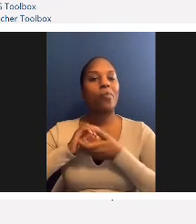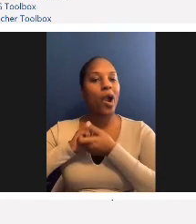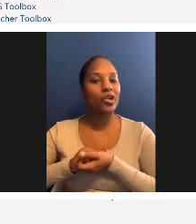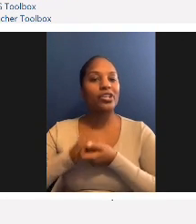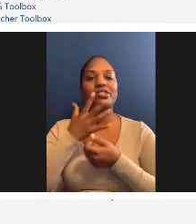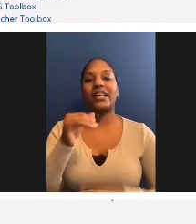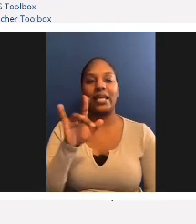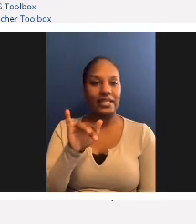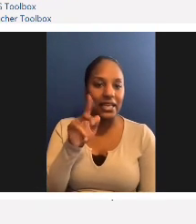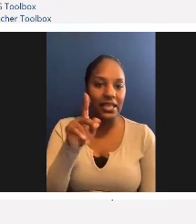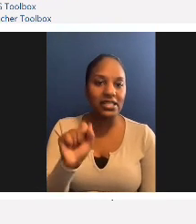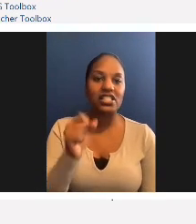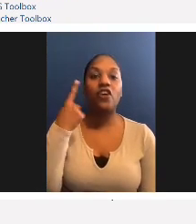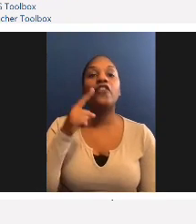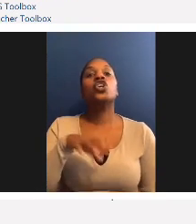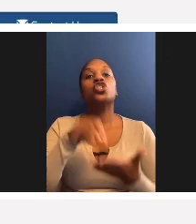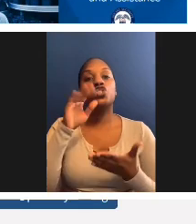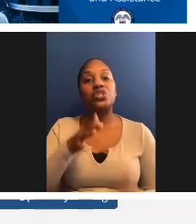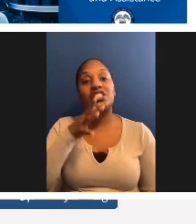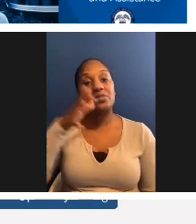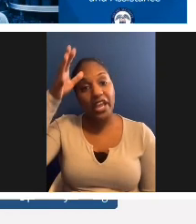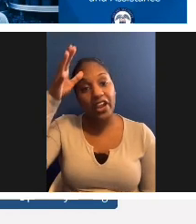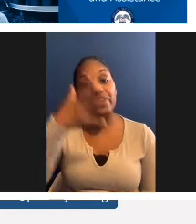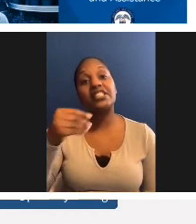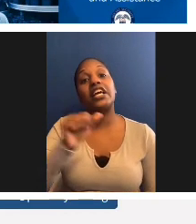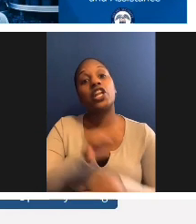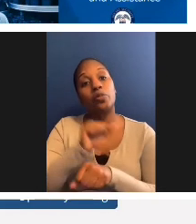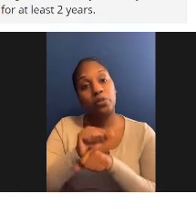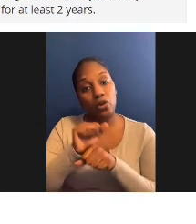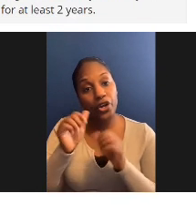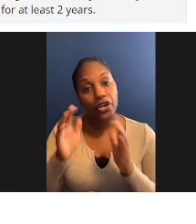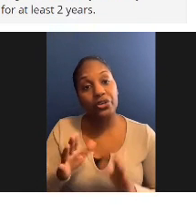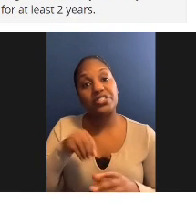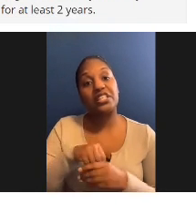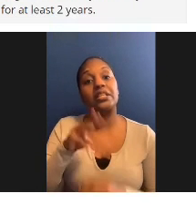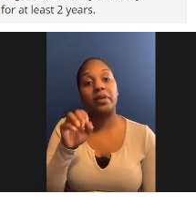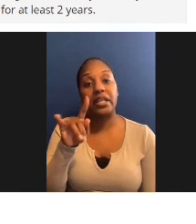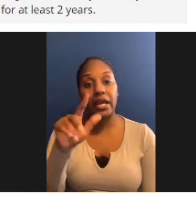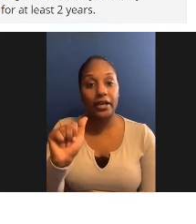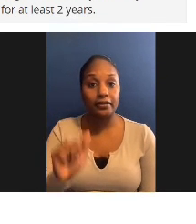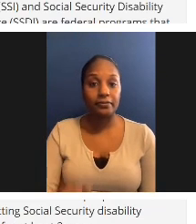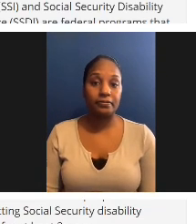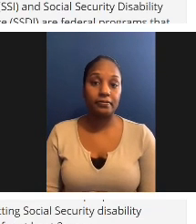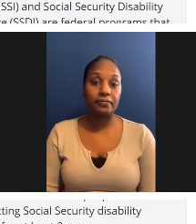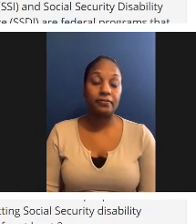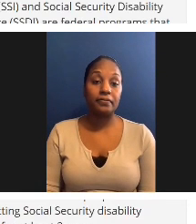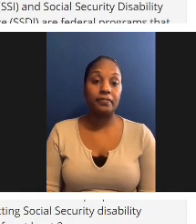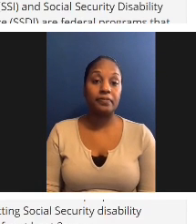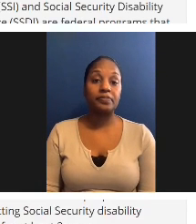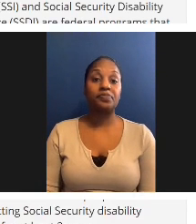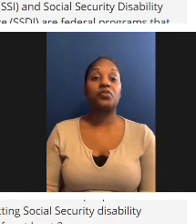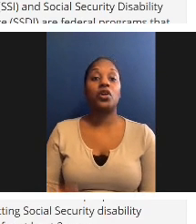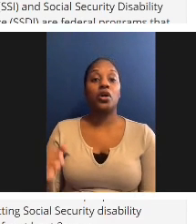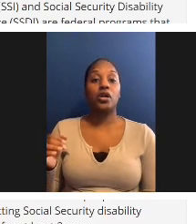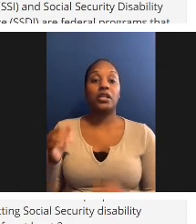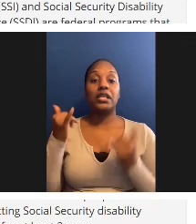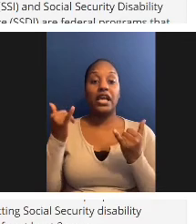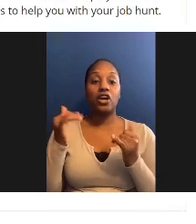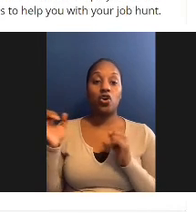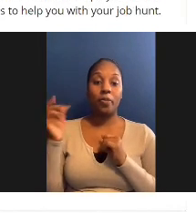for students, parents, employers, and the media. We're going to go back up to students, to independent